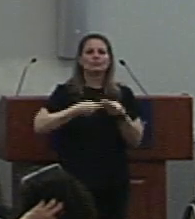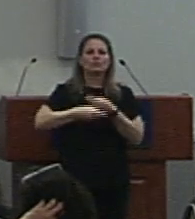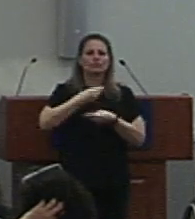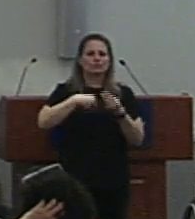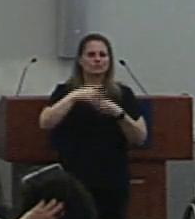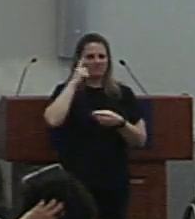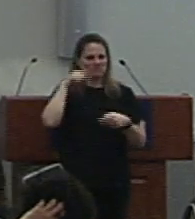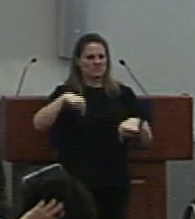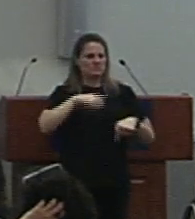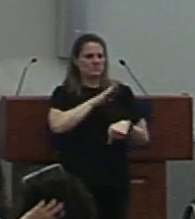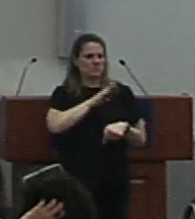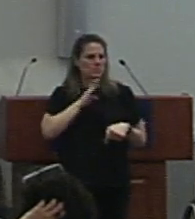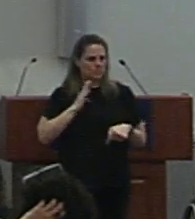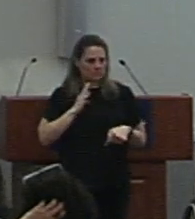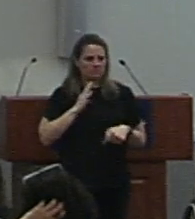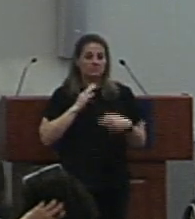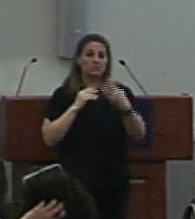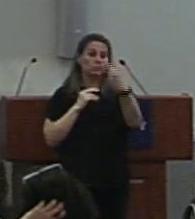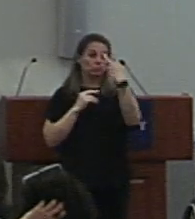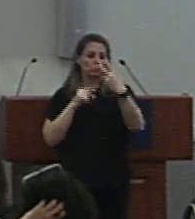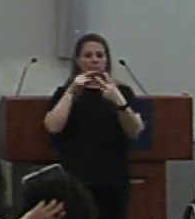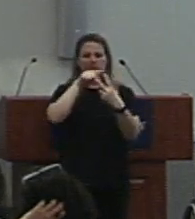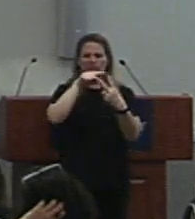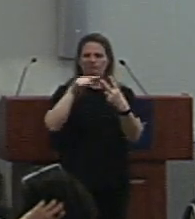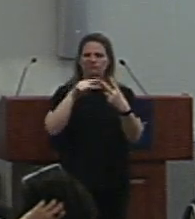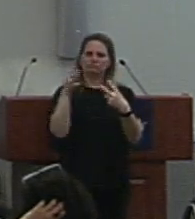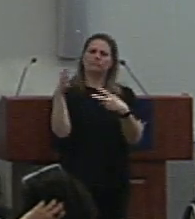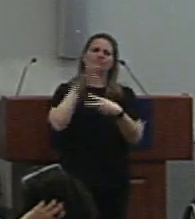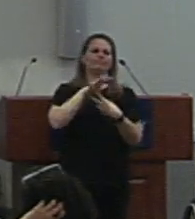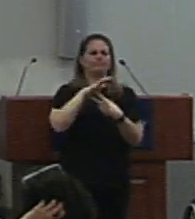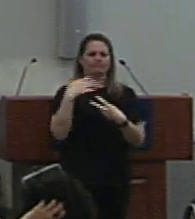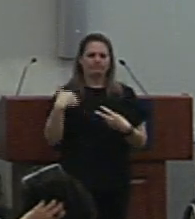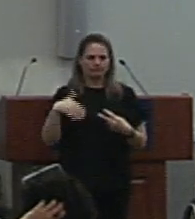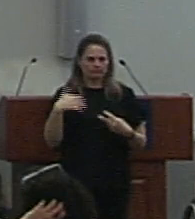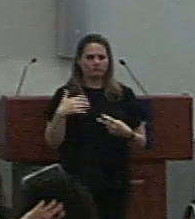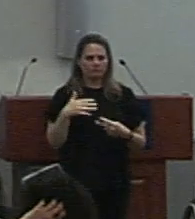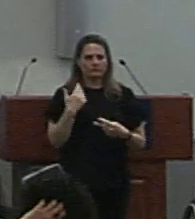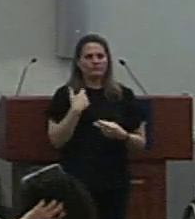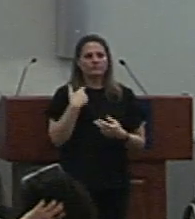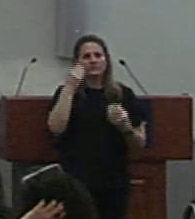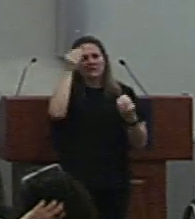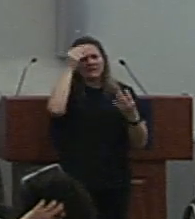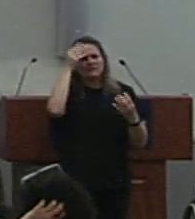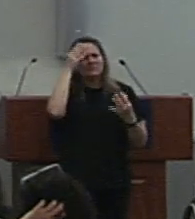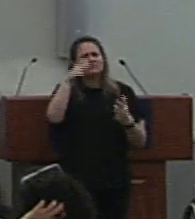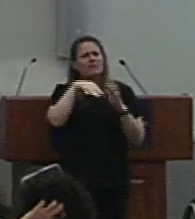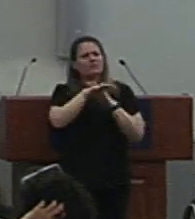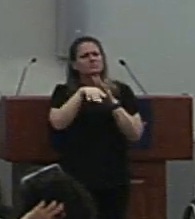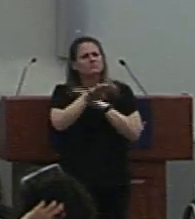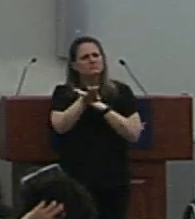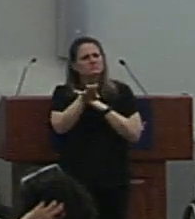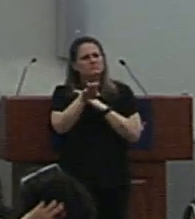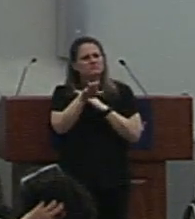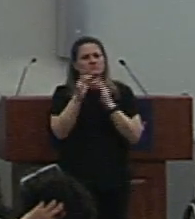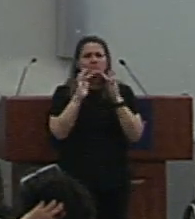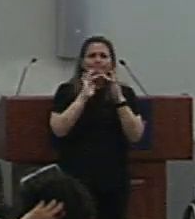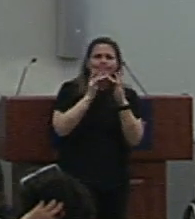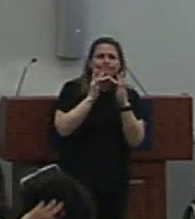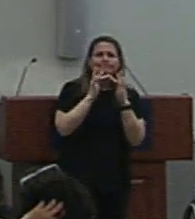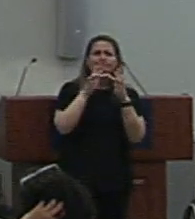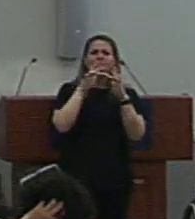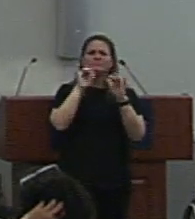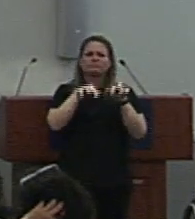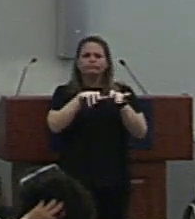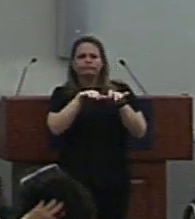One is information access, whether that be cheap and affordable internet, because access to information is